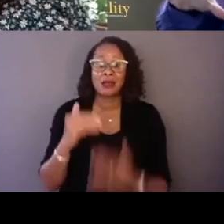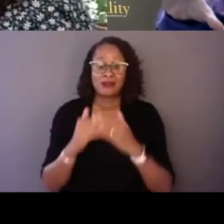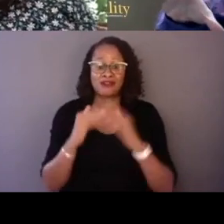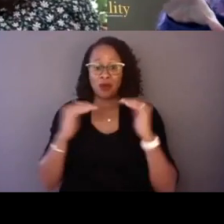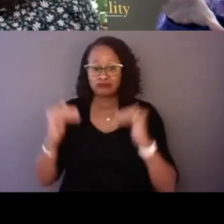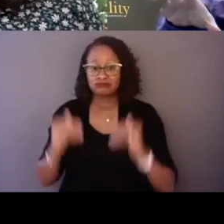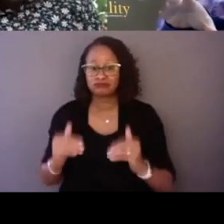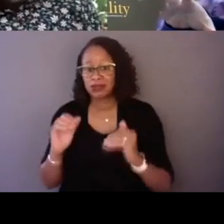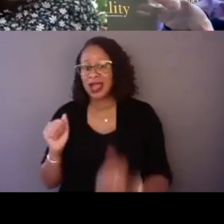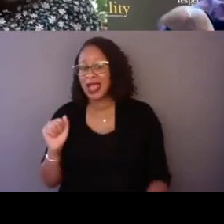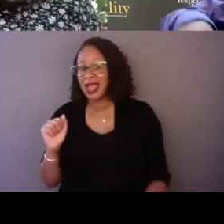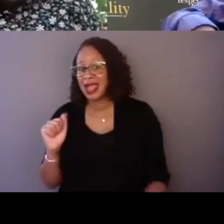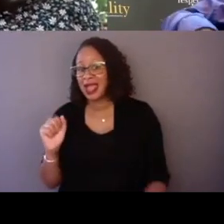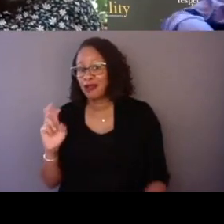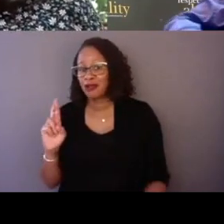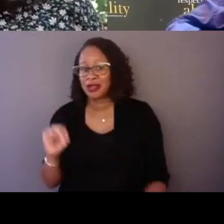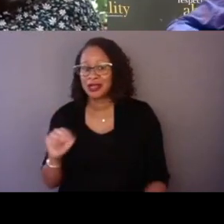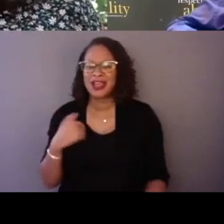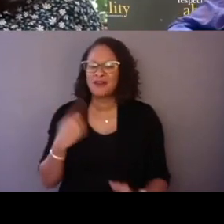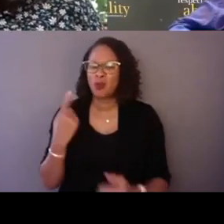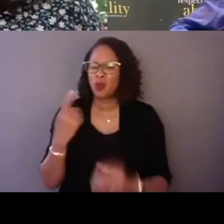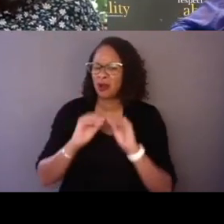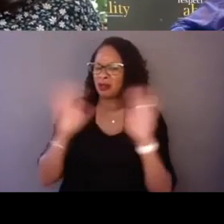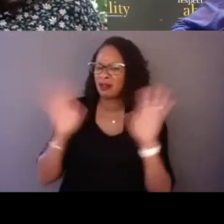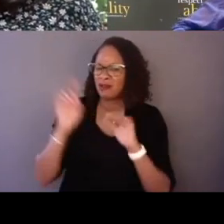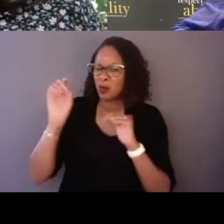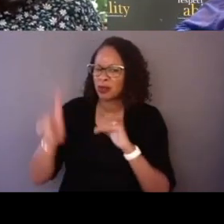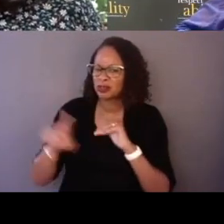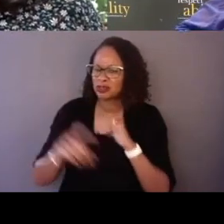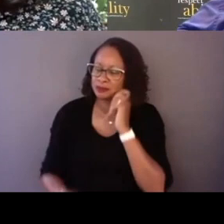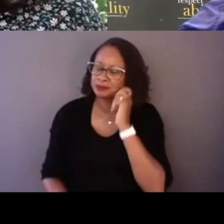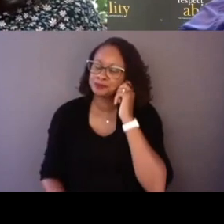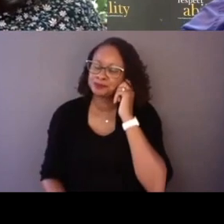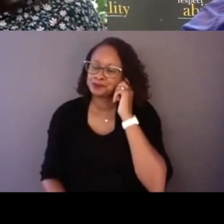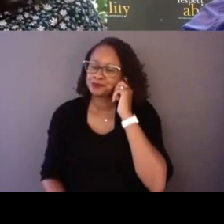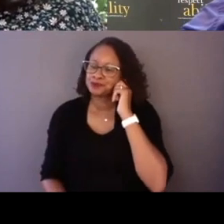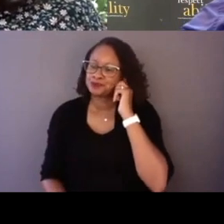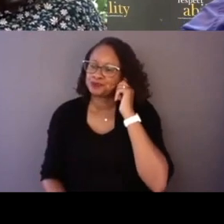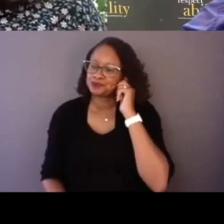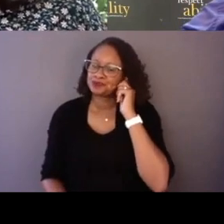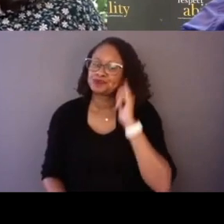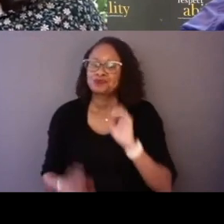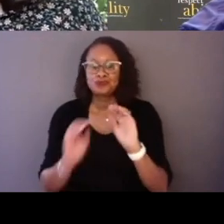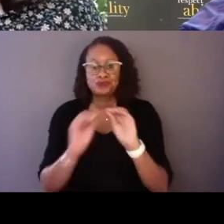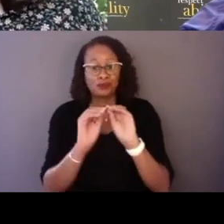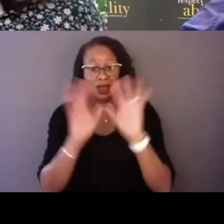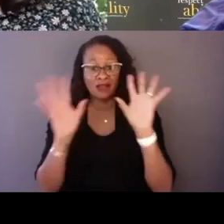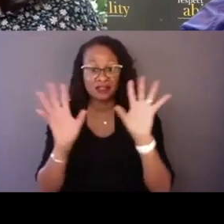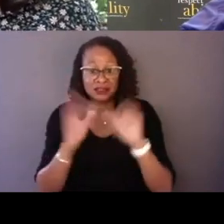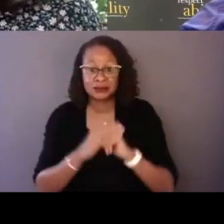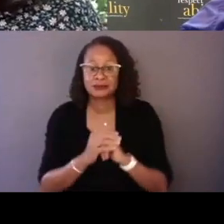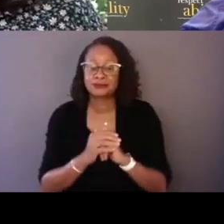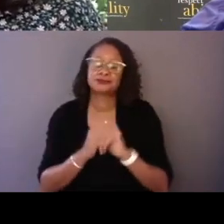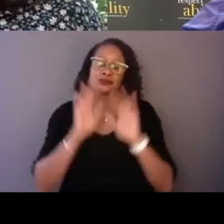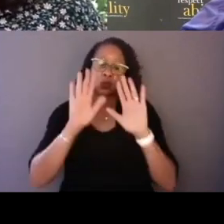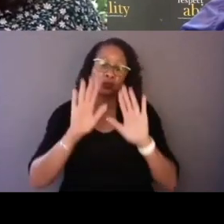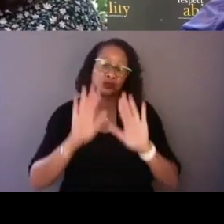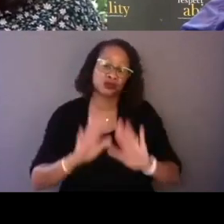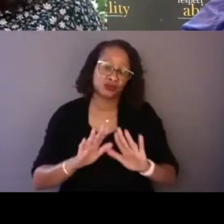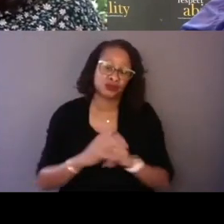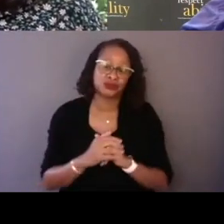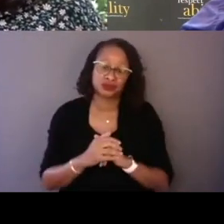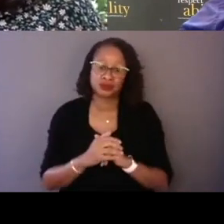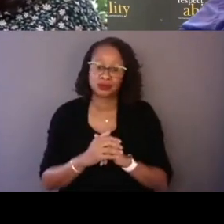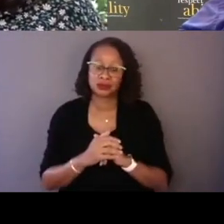want to ask Hannah a clarifying question, which is that obviously it is wonderful, and